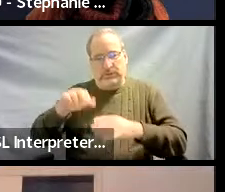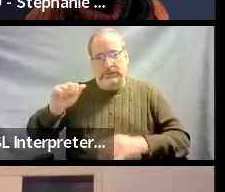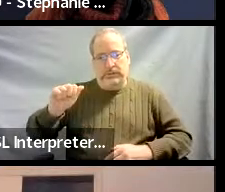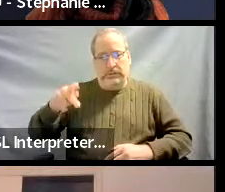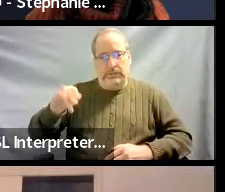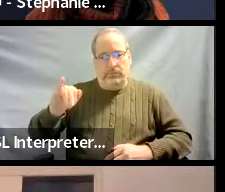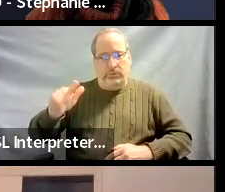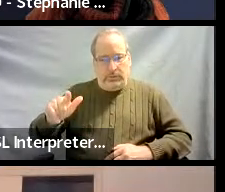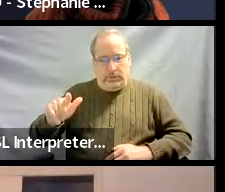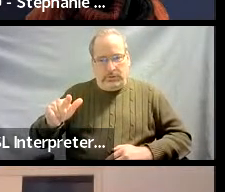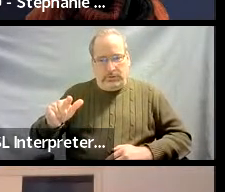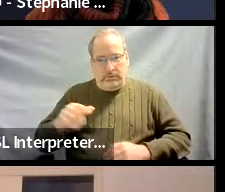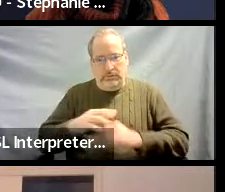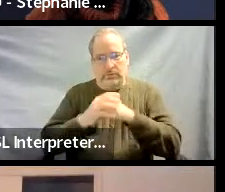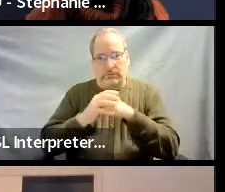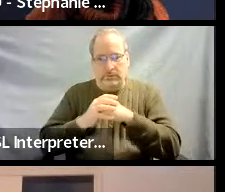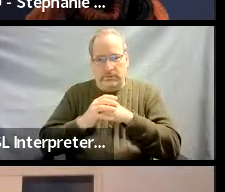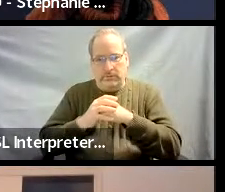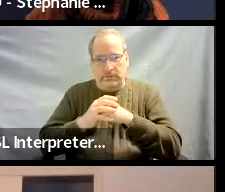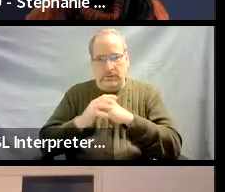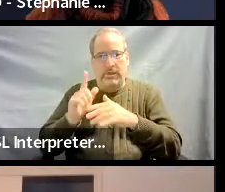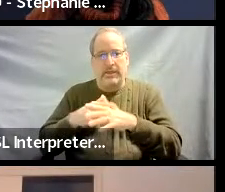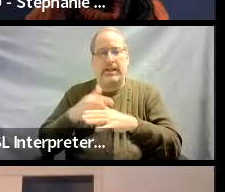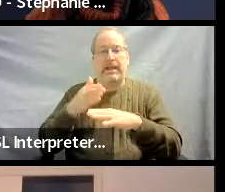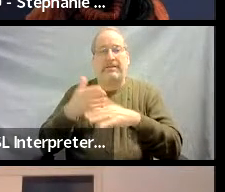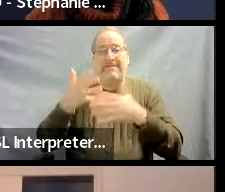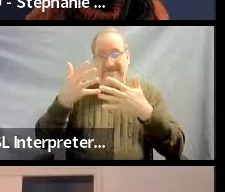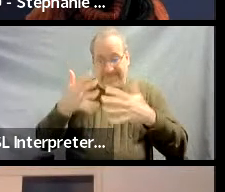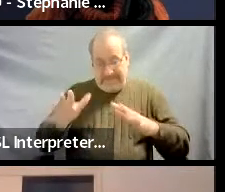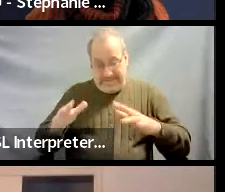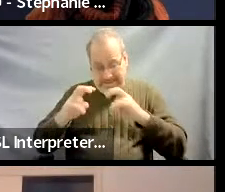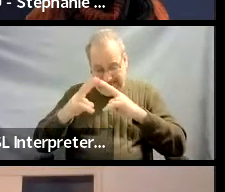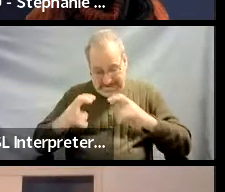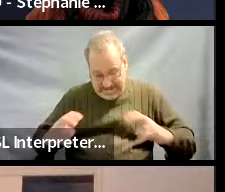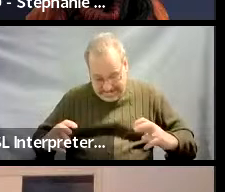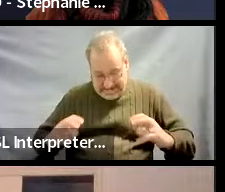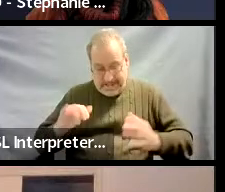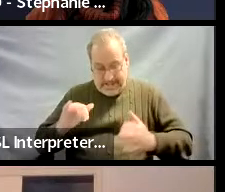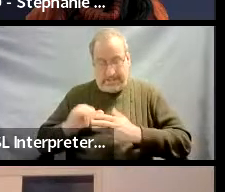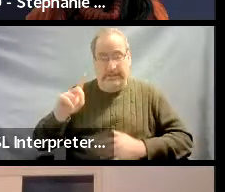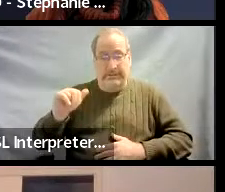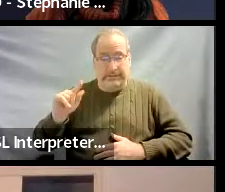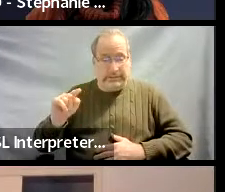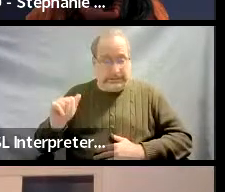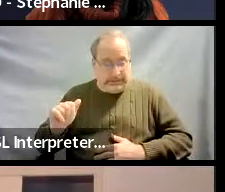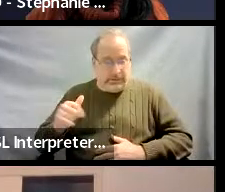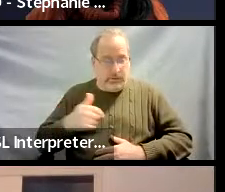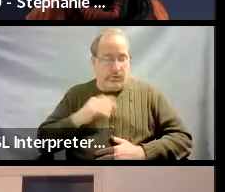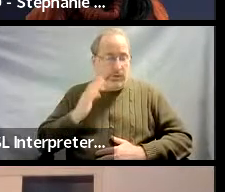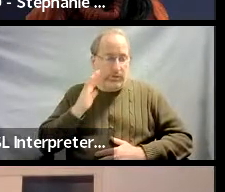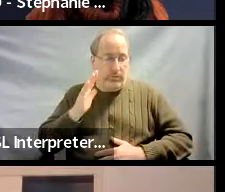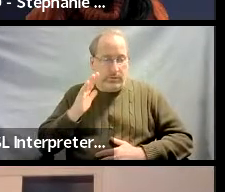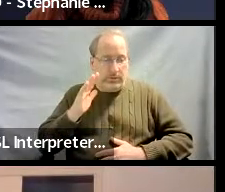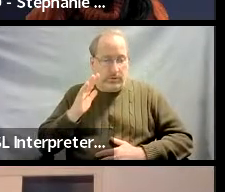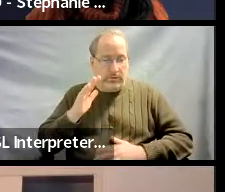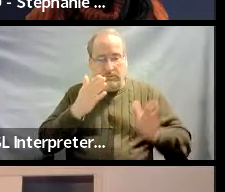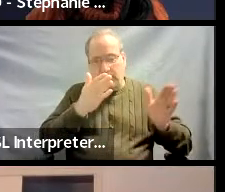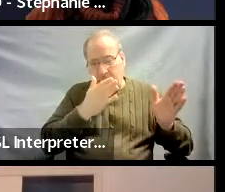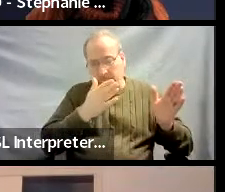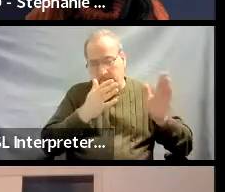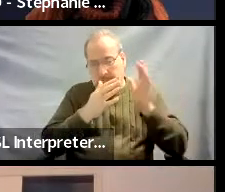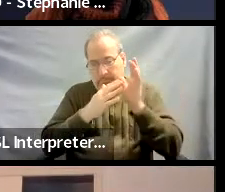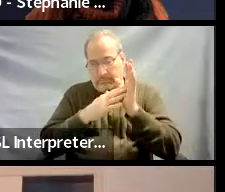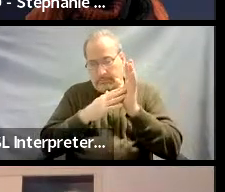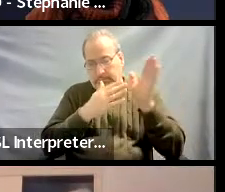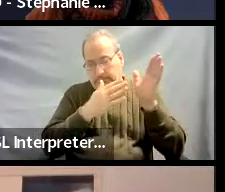And then after we analyze those data, we will prepare